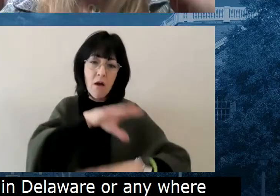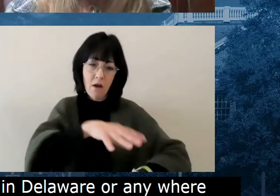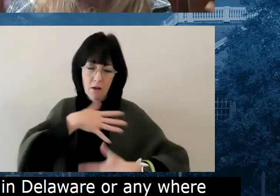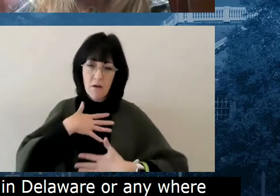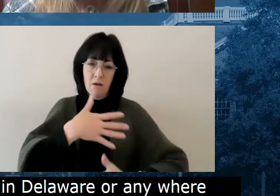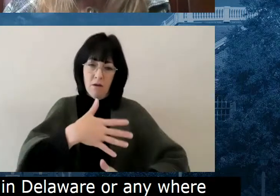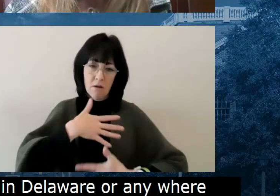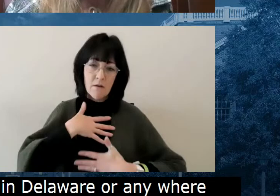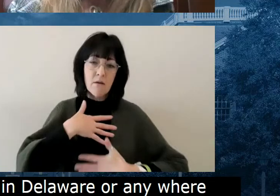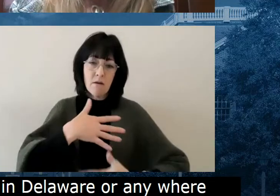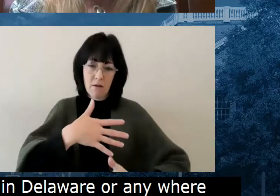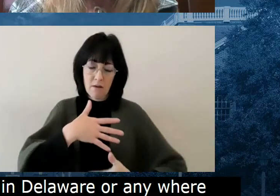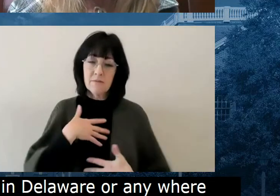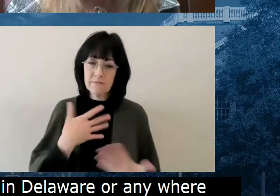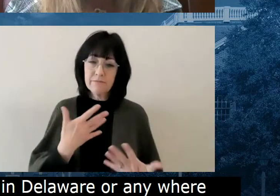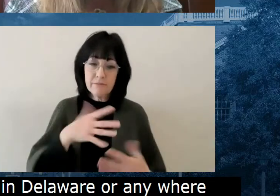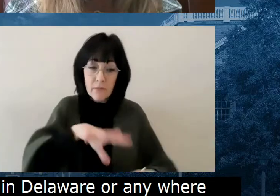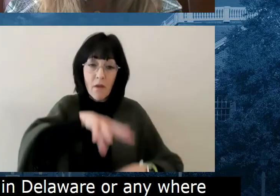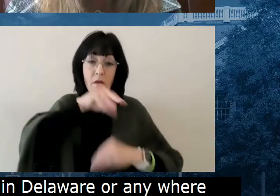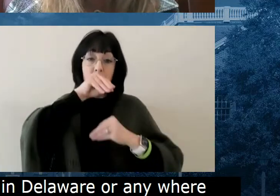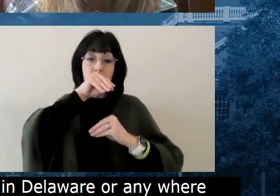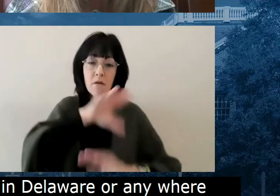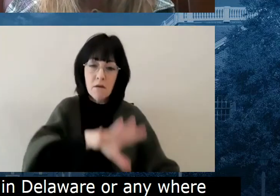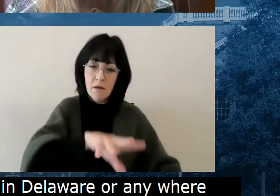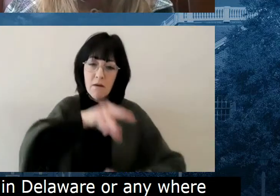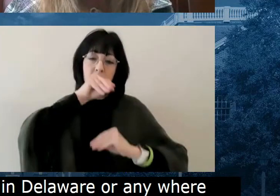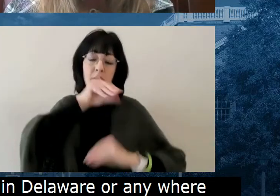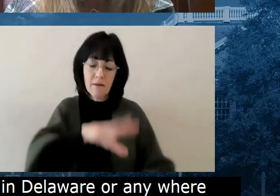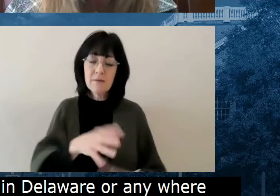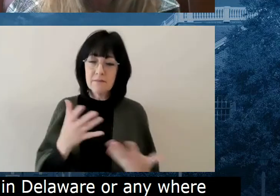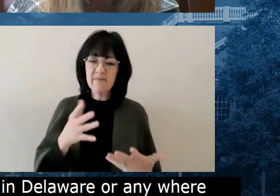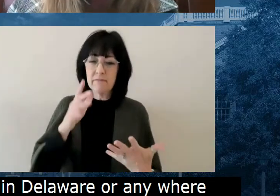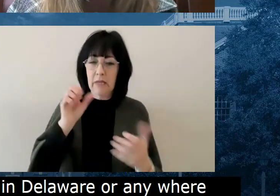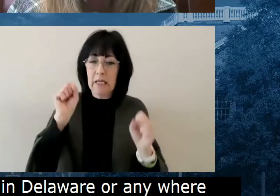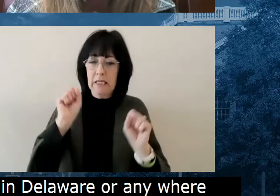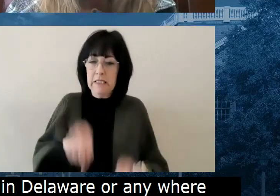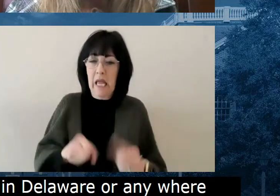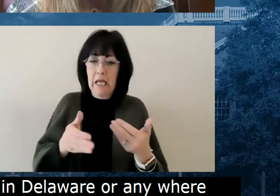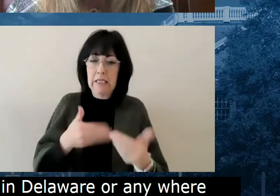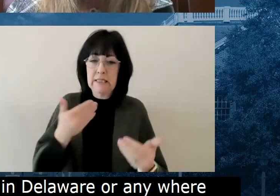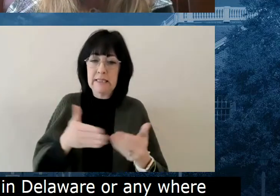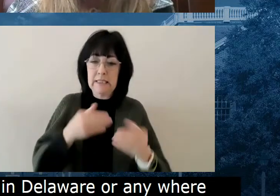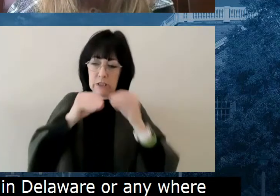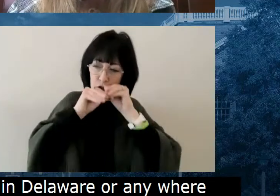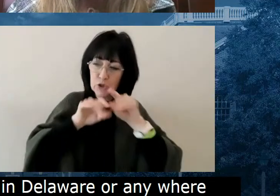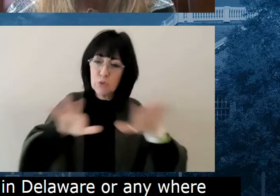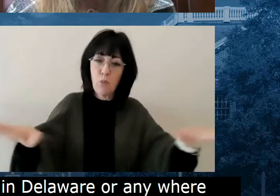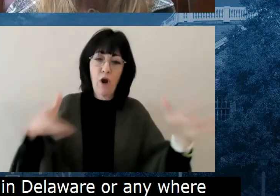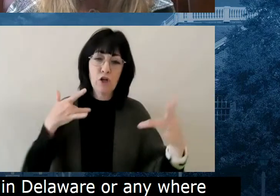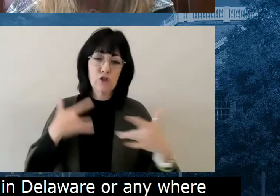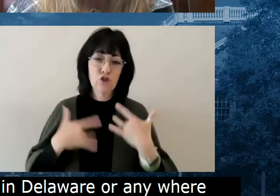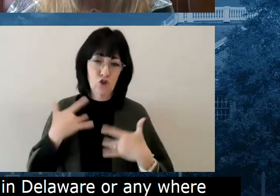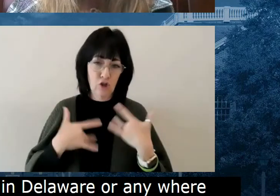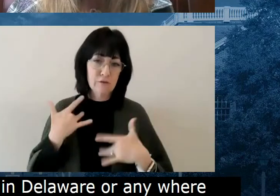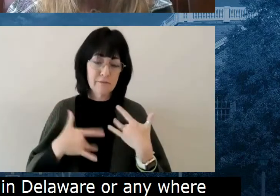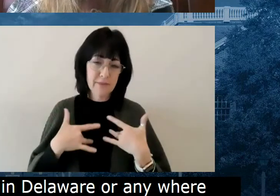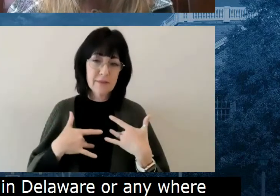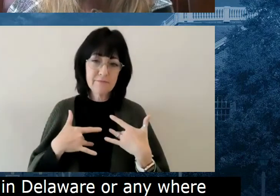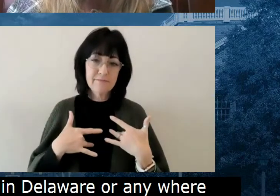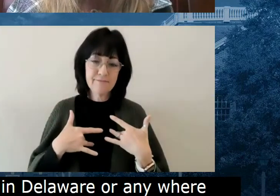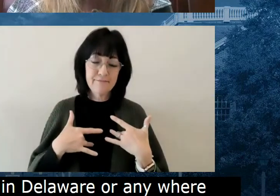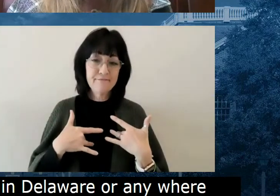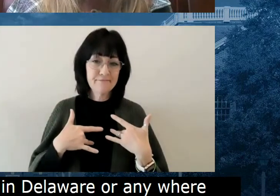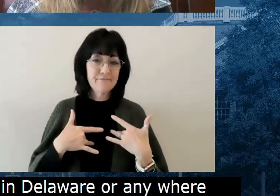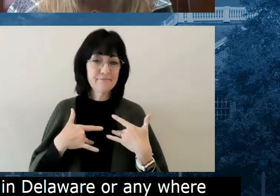the vesicles can spread even further. So at this point in time, the indoor mask wearing is going to be important